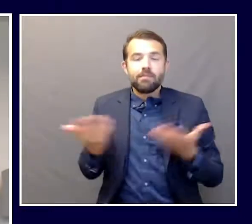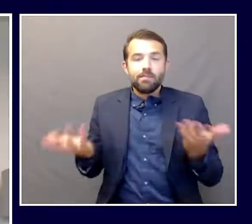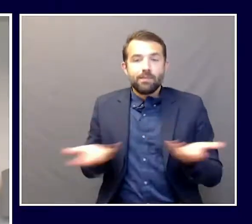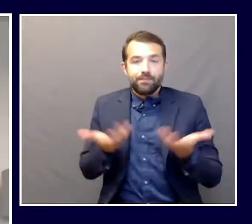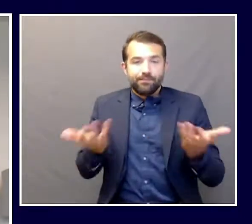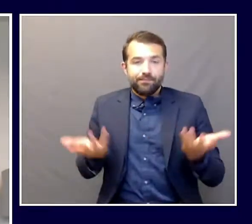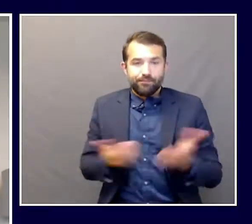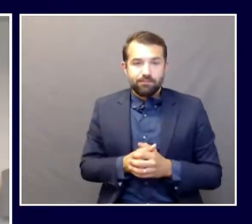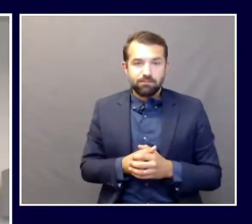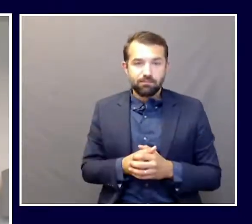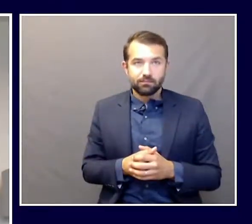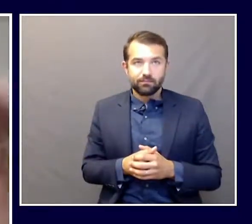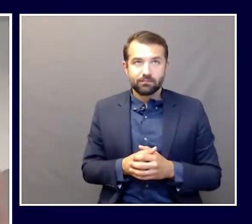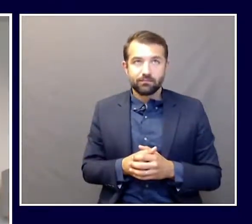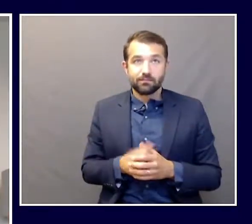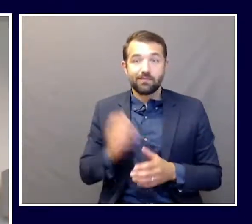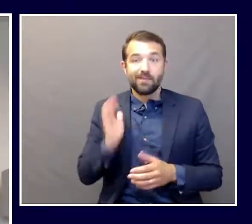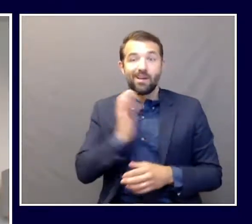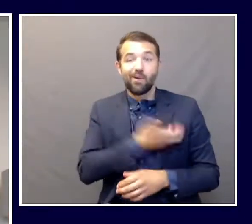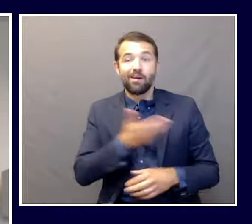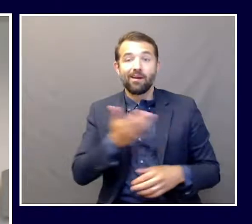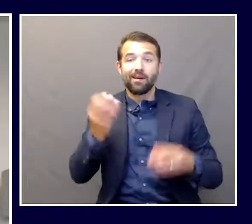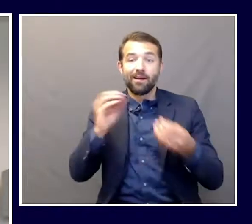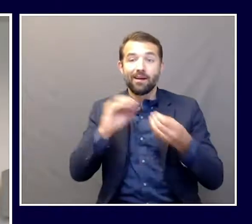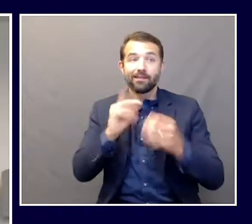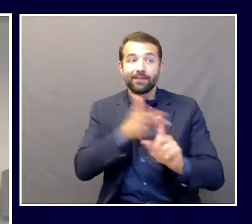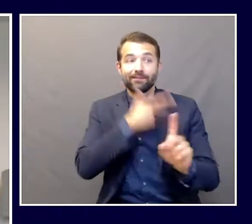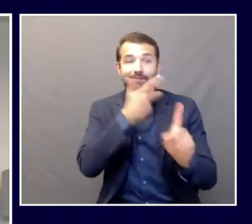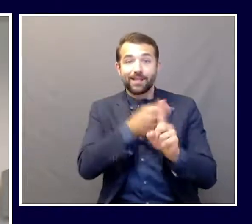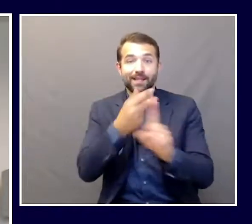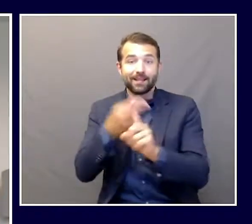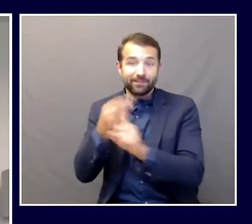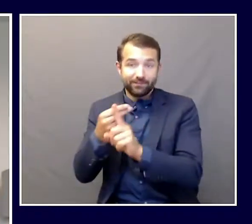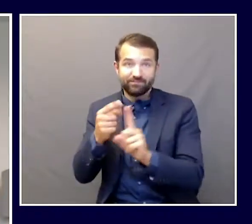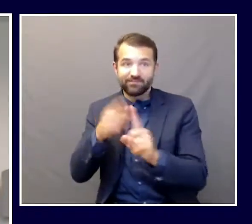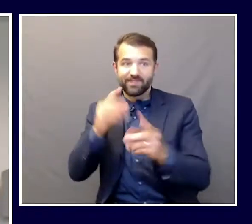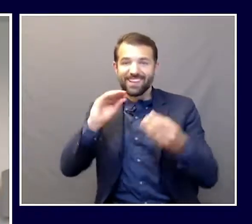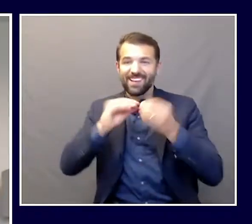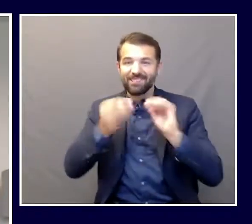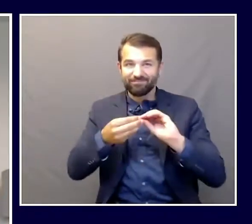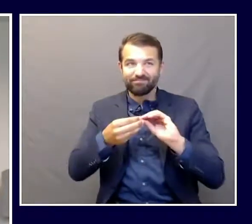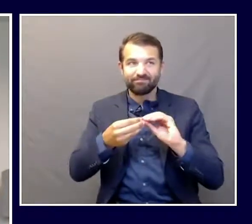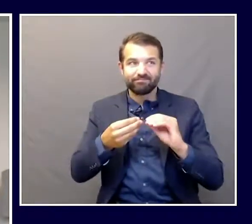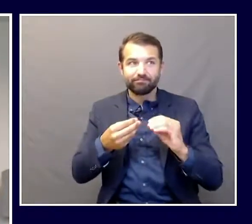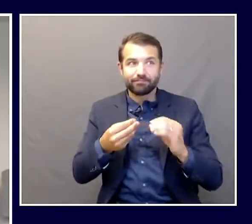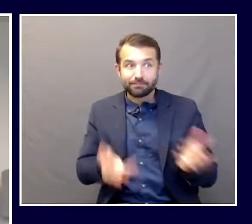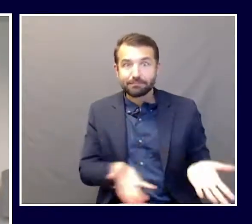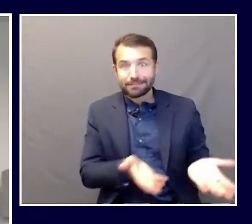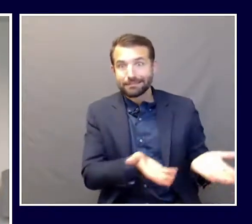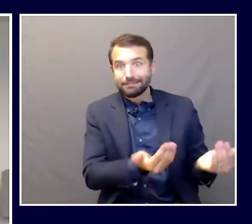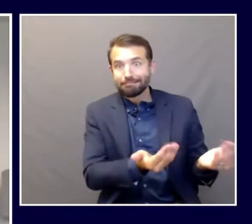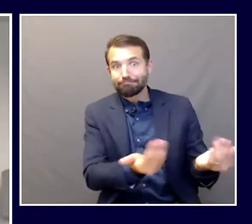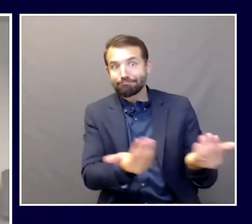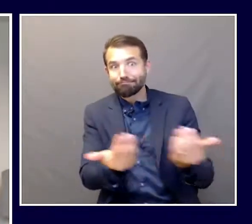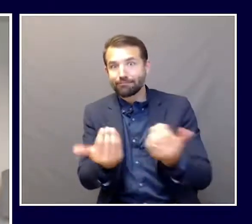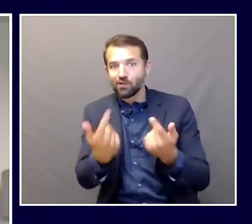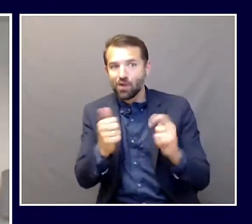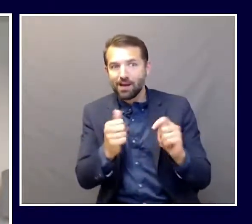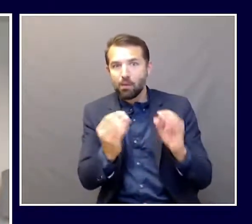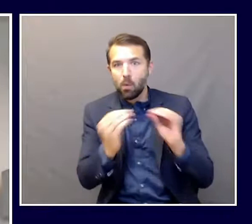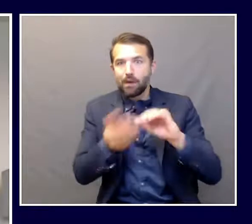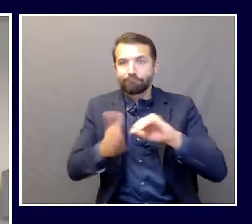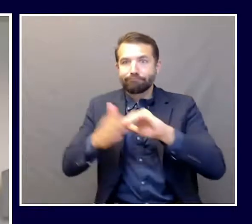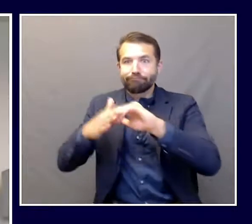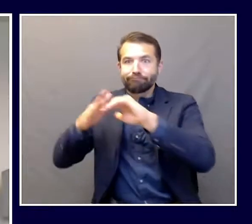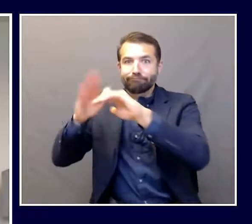an uptick in vaccination rates as a state, if it prompts folks who are saying, I'm not sure if this is for me or not, to